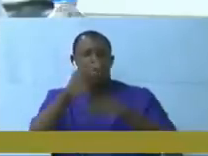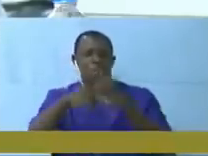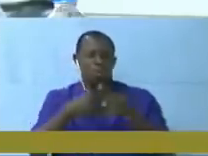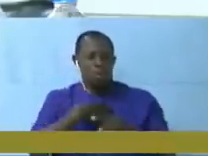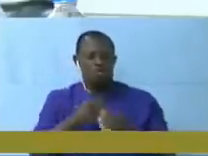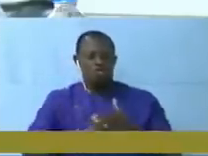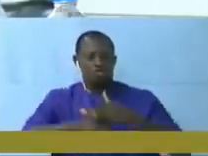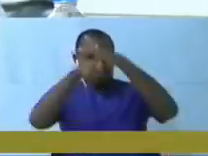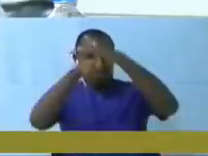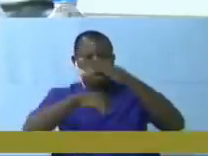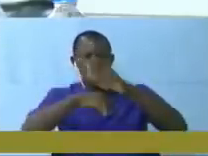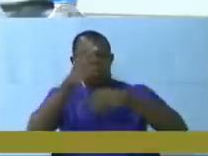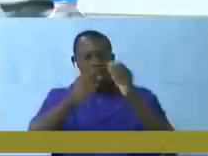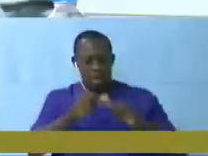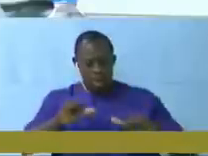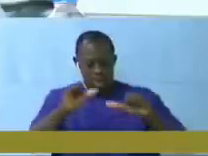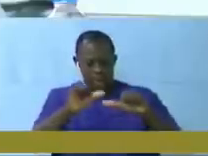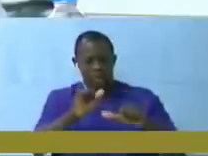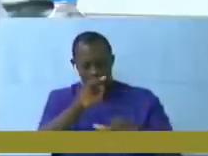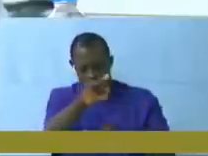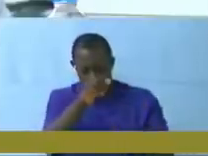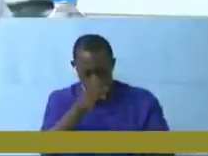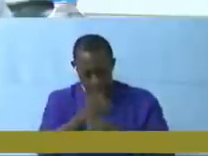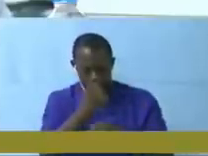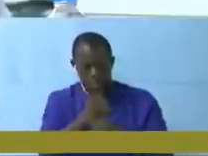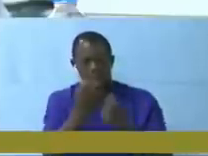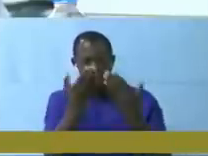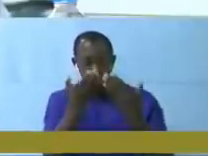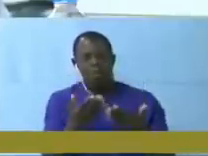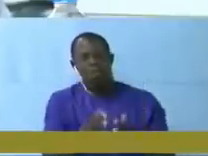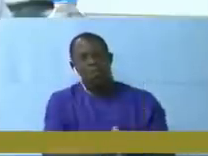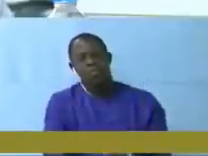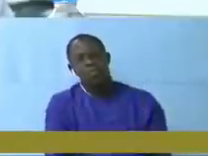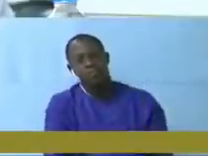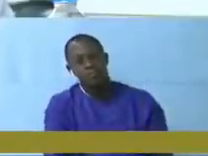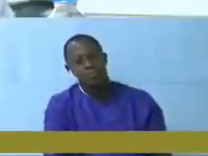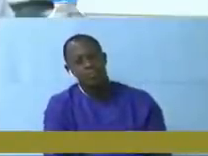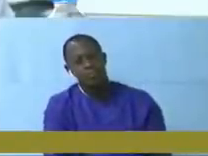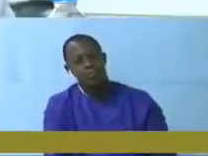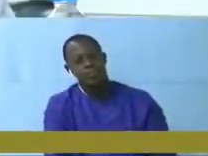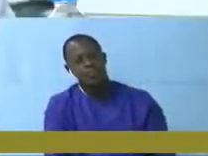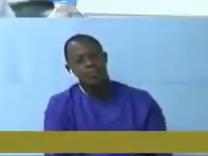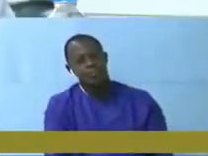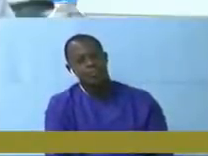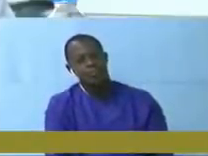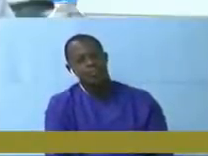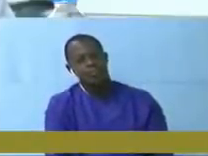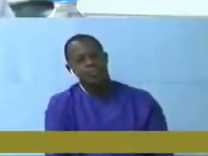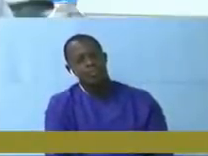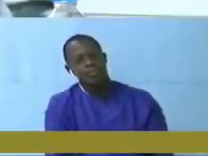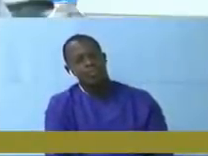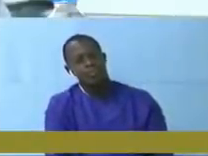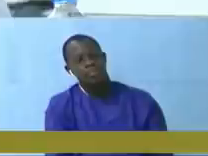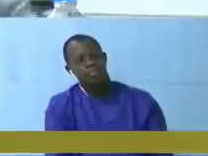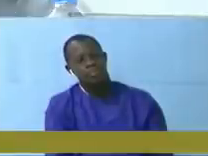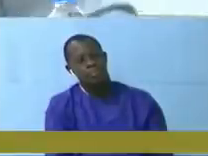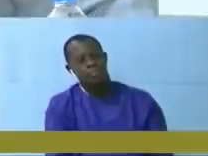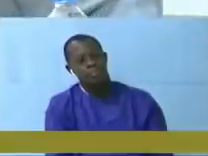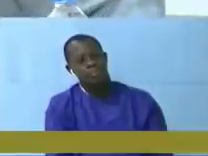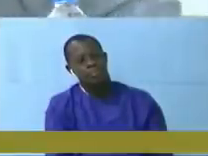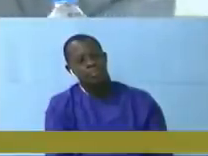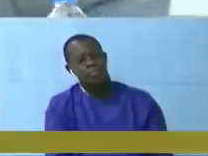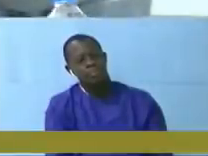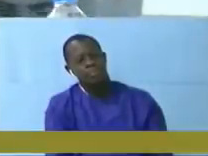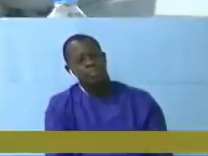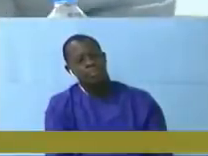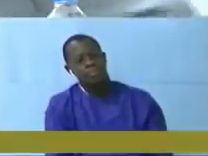Support the point you just made. Please go ahead. Langu nak yow amna sax ay yenn misal yo xamne bëgg na ko fe joxe pour gëna dëgëral rek